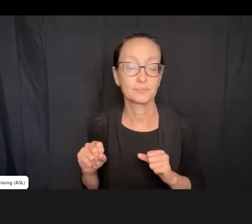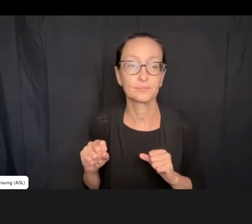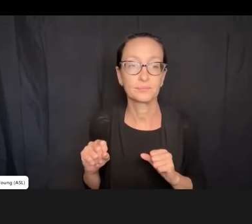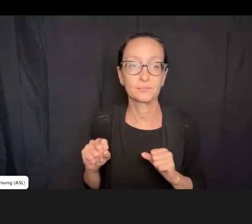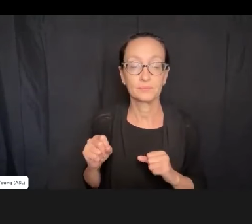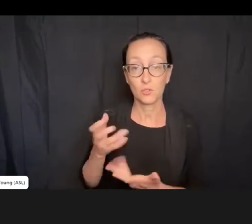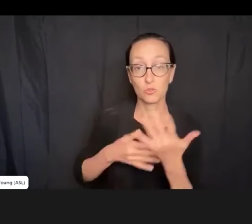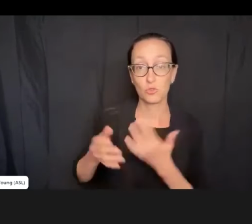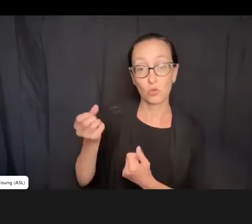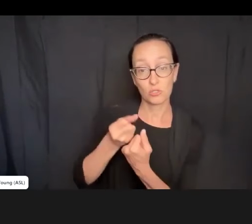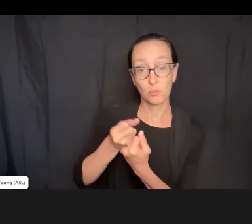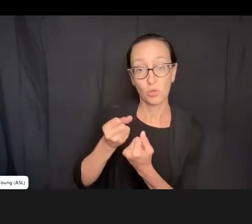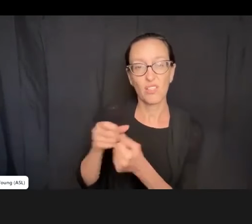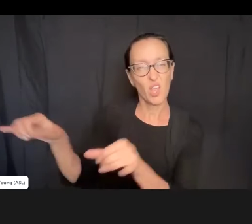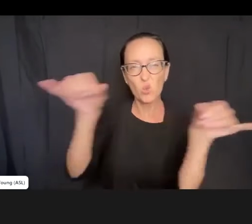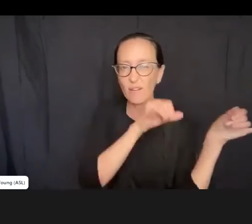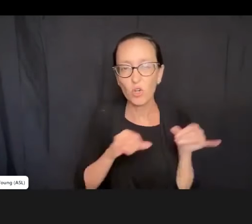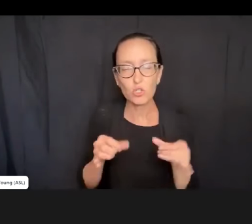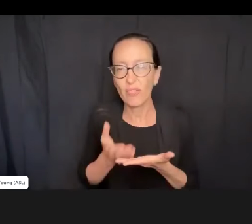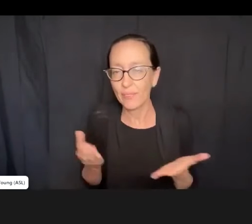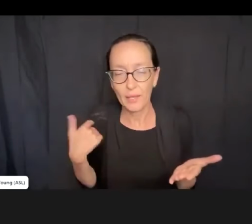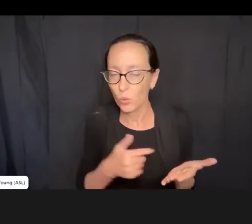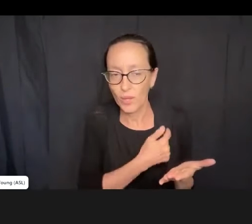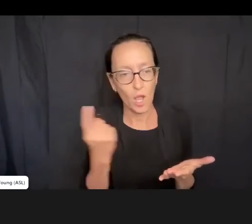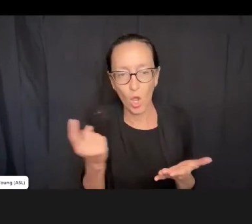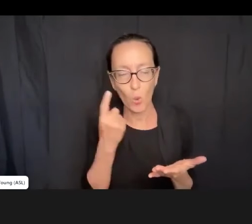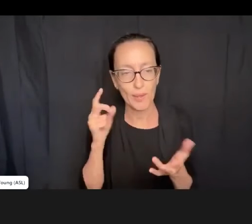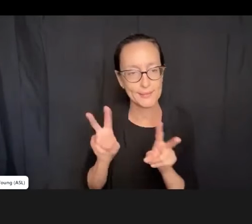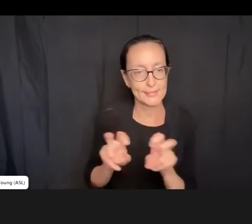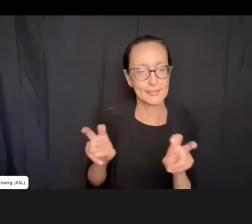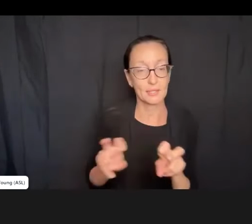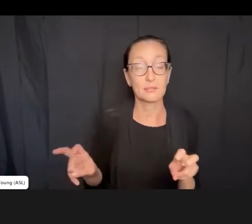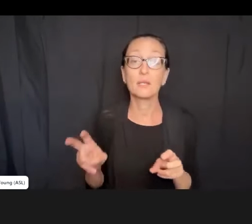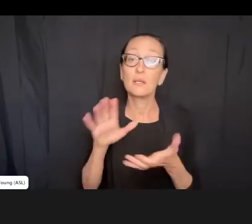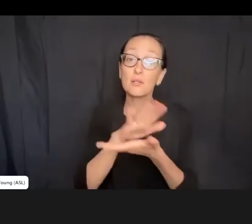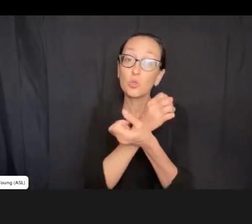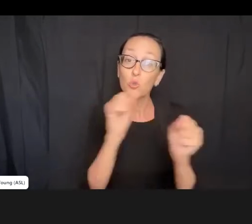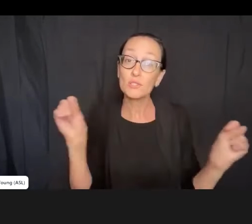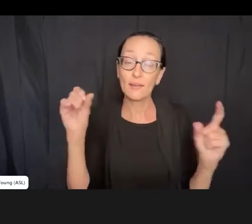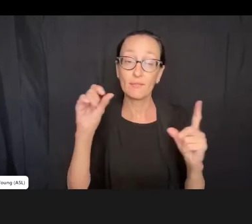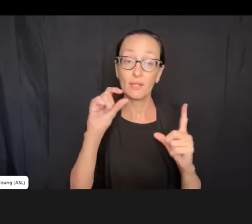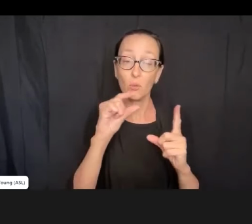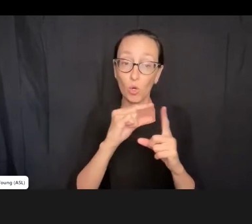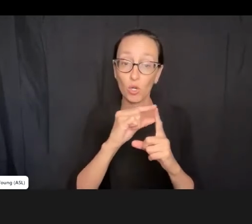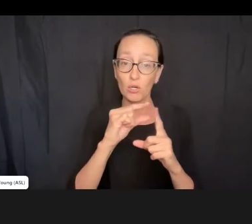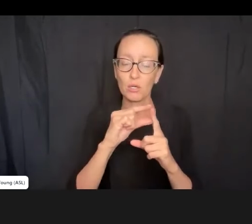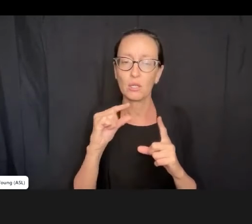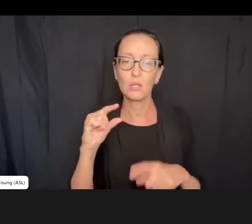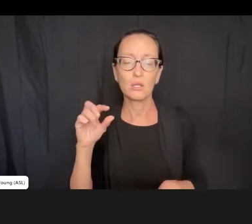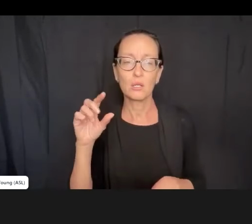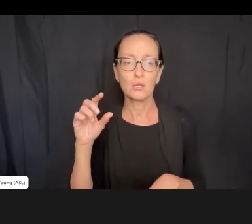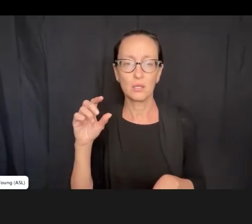1 universal thing that we always do. In the school safety world, the term